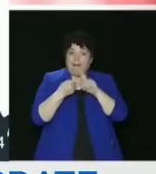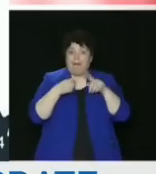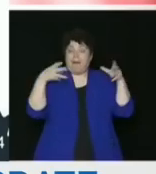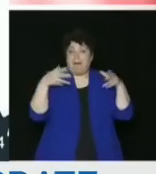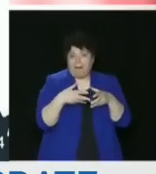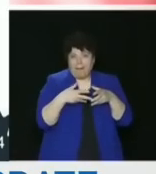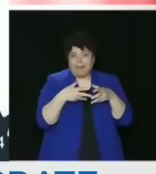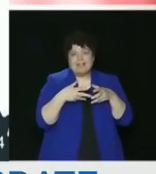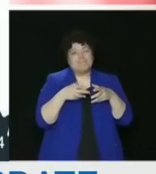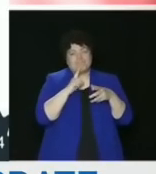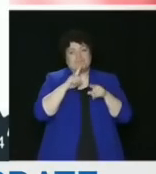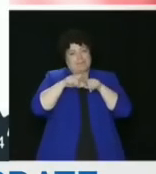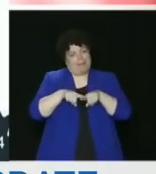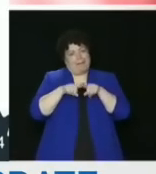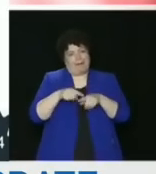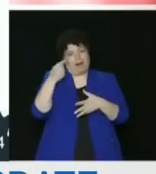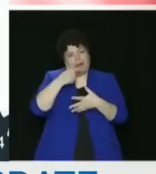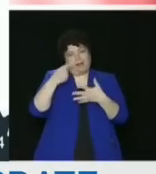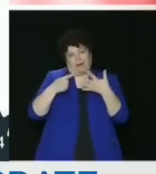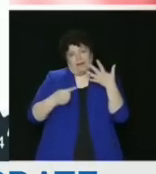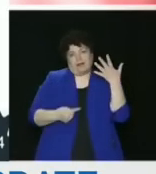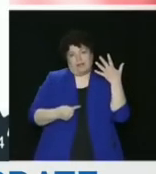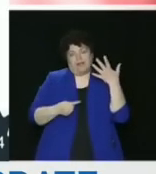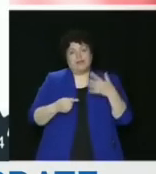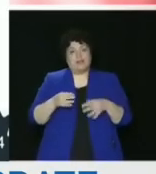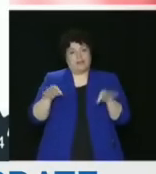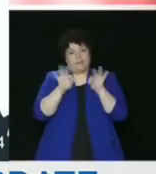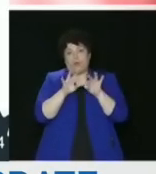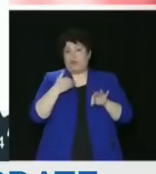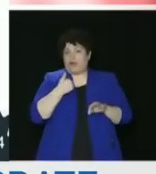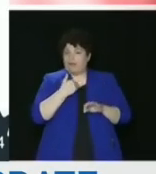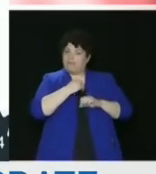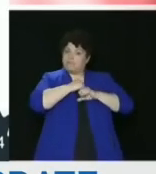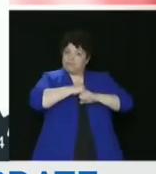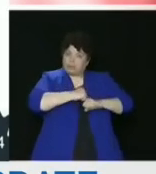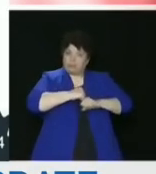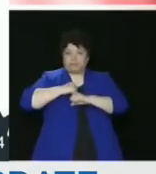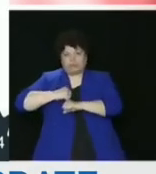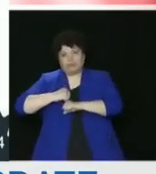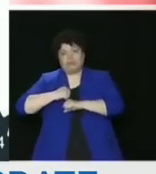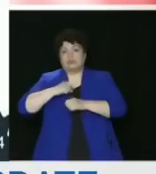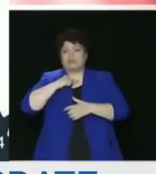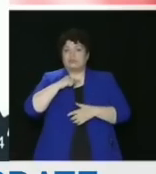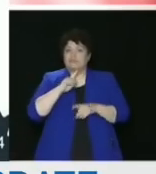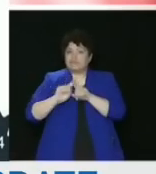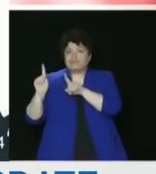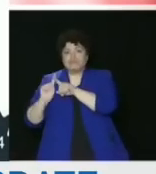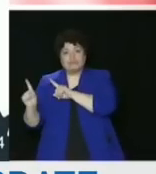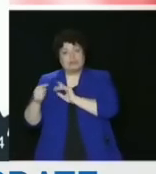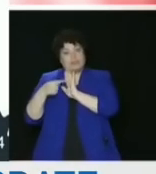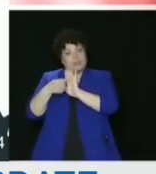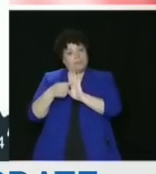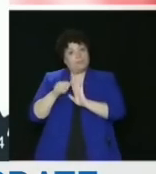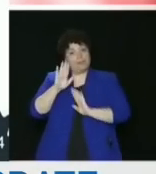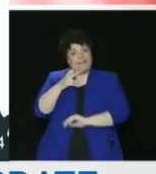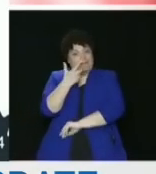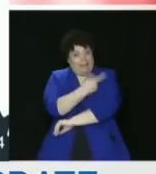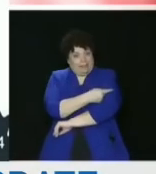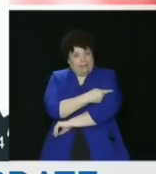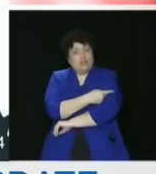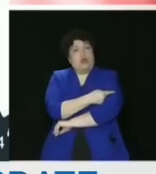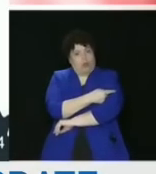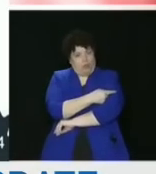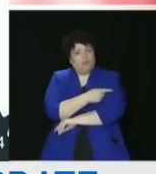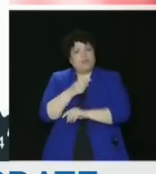social and economic activities with core prevention measures in place. For example, vaccines continue to be highly